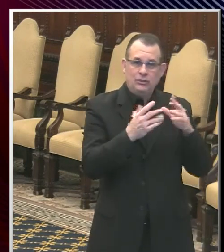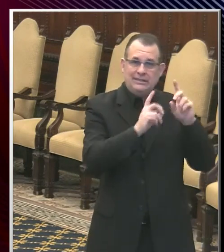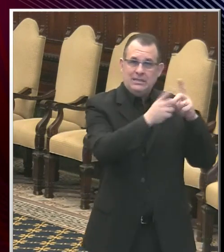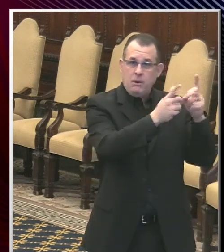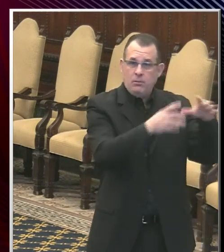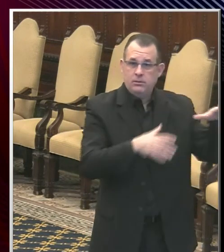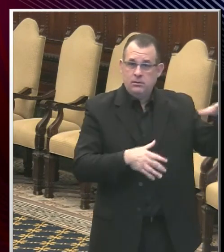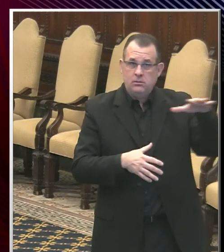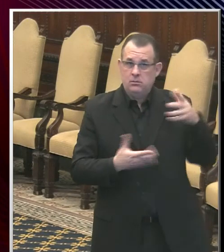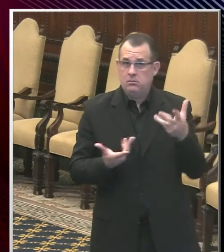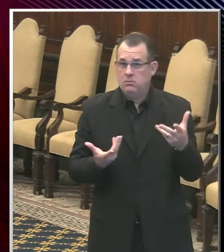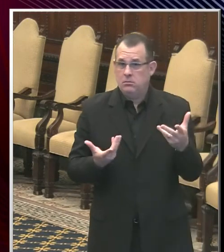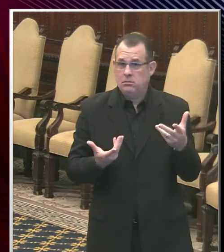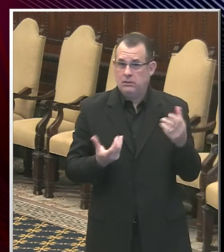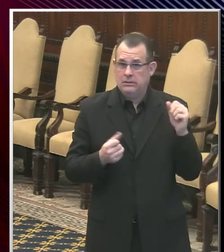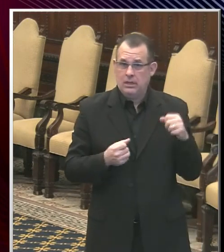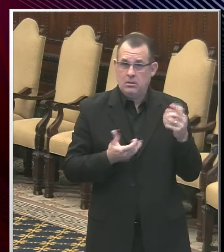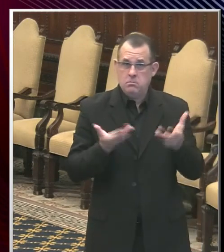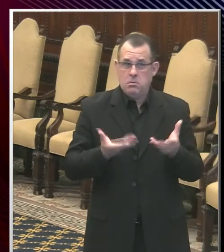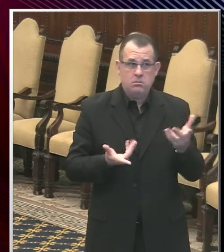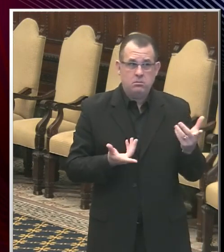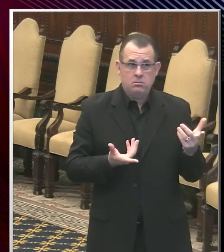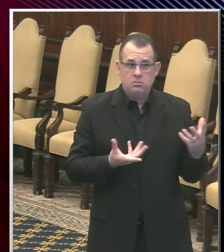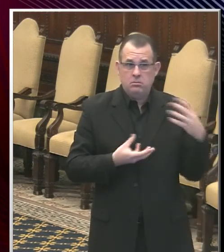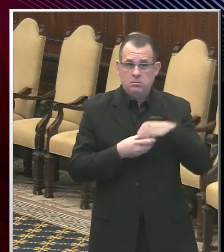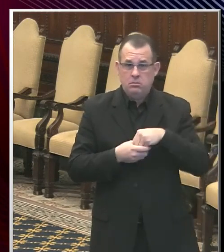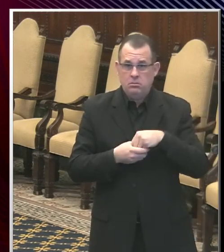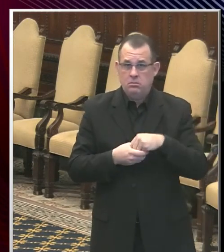can buttress some of these cuts?